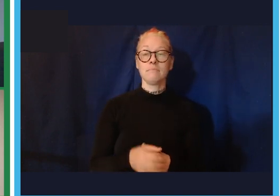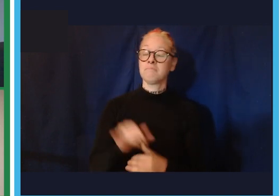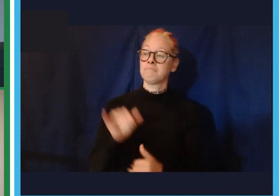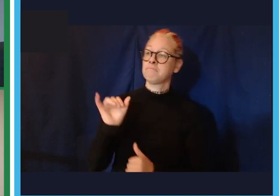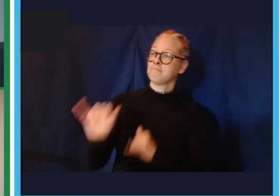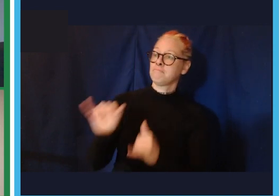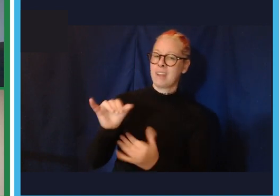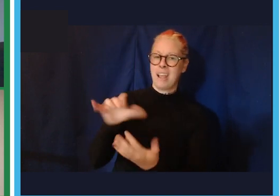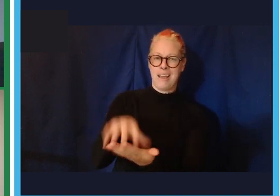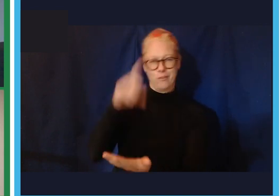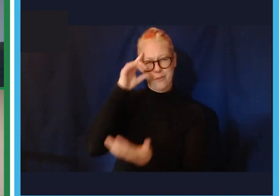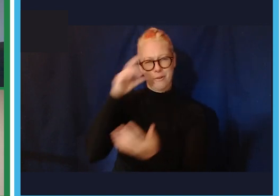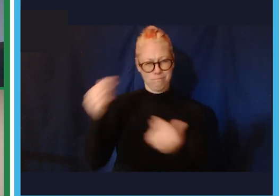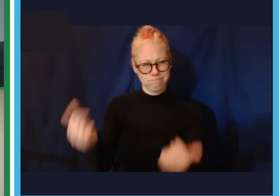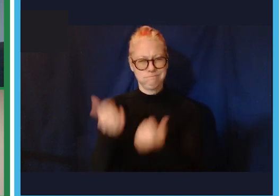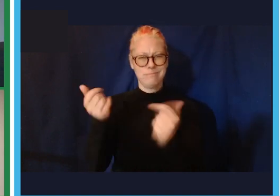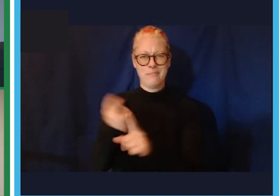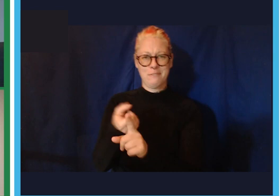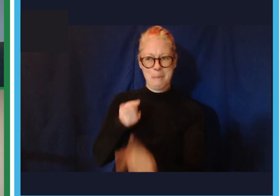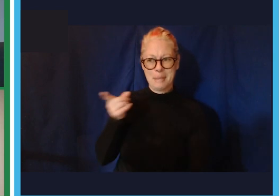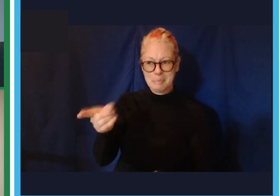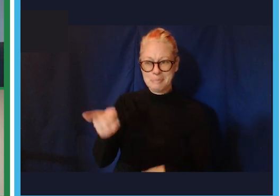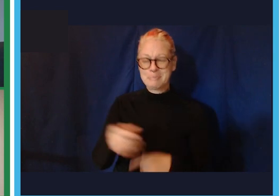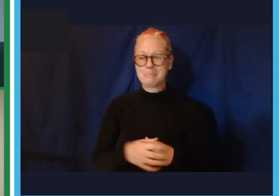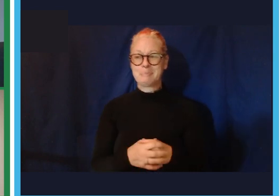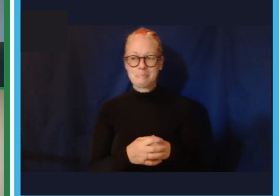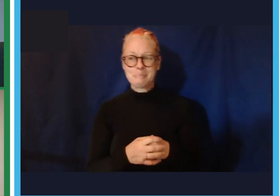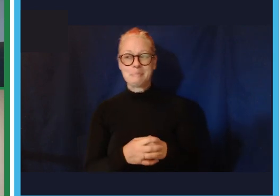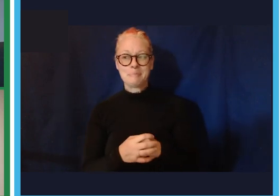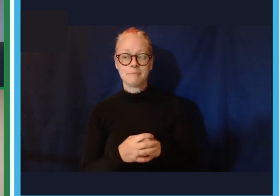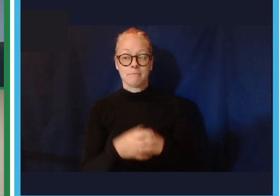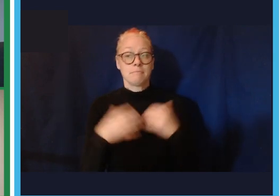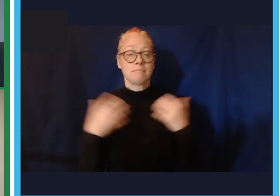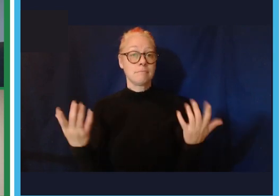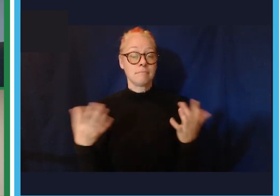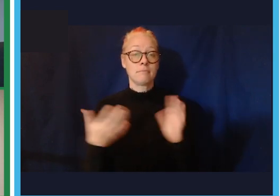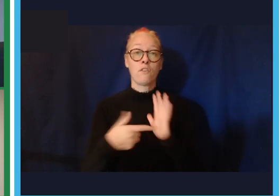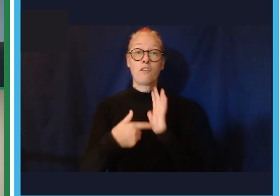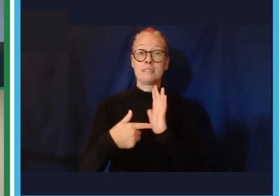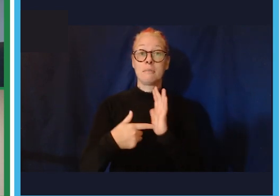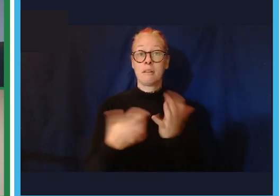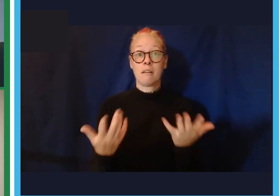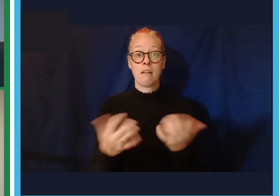to the roster. And I really learned a lot from him